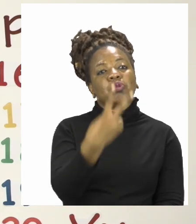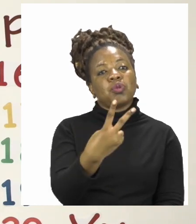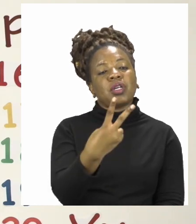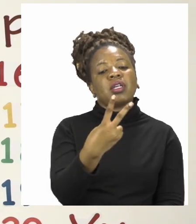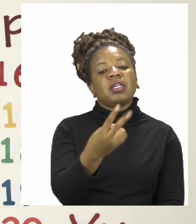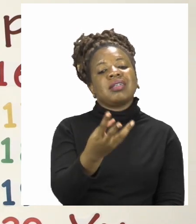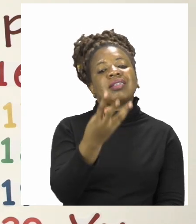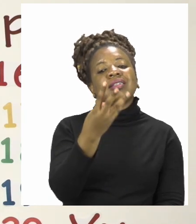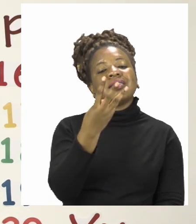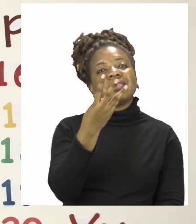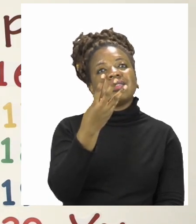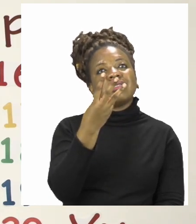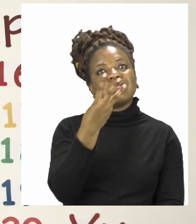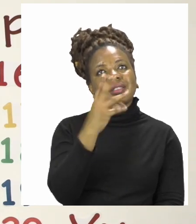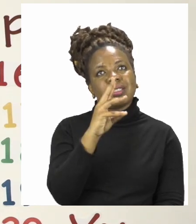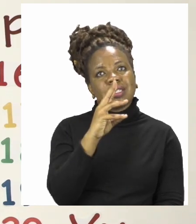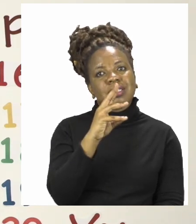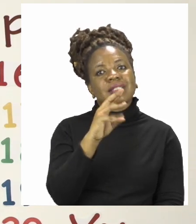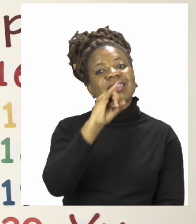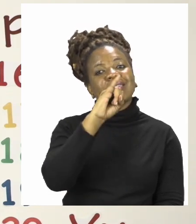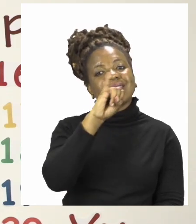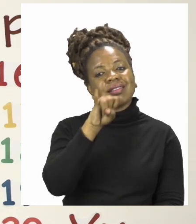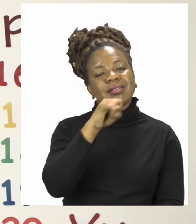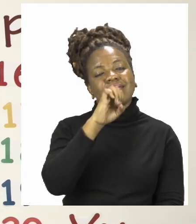26 minus 4.